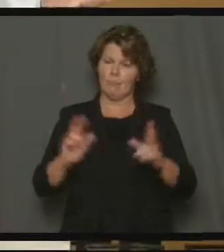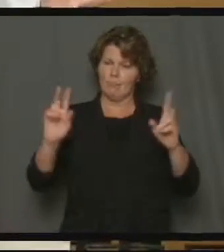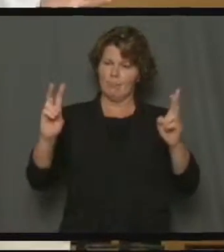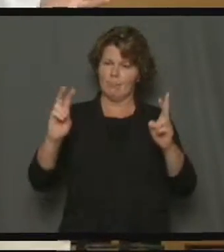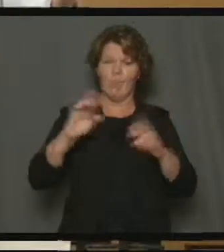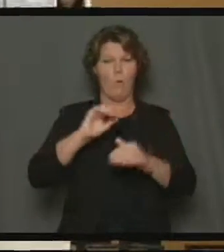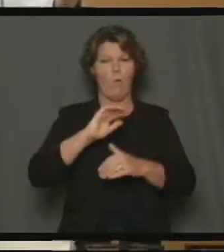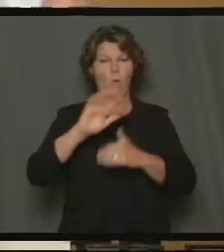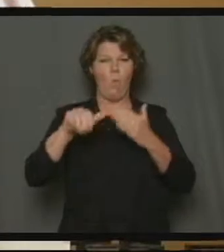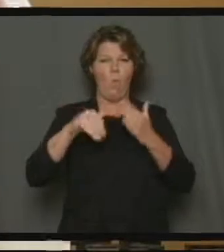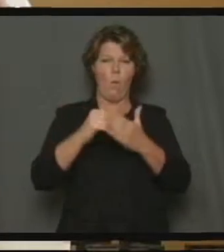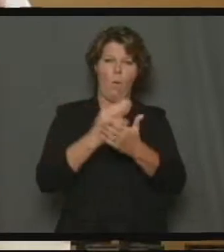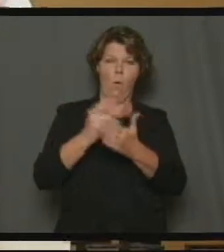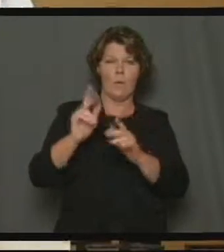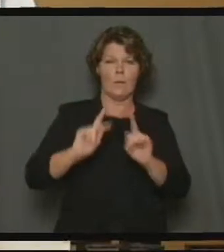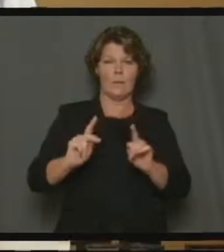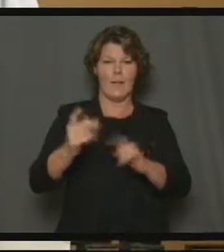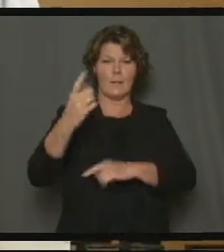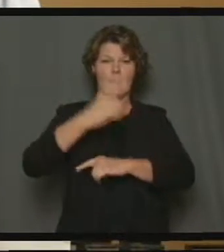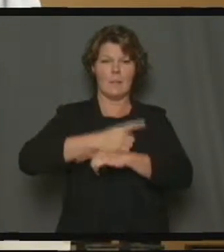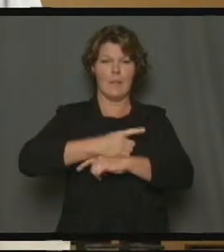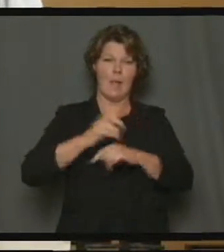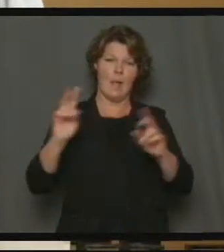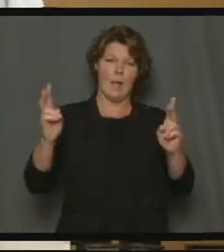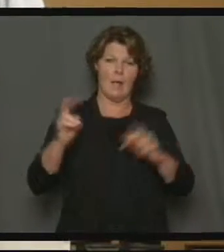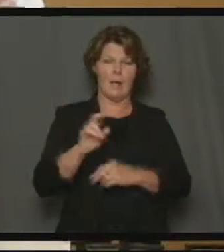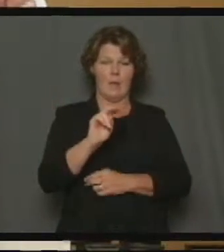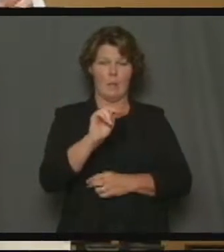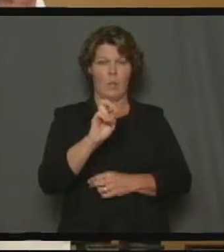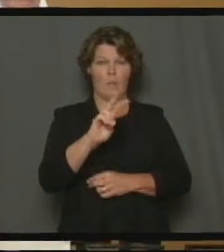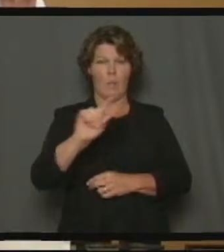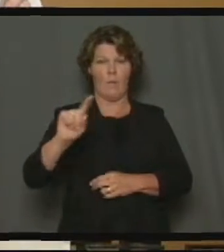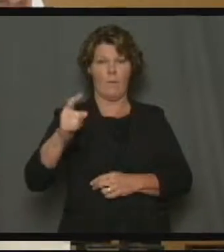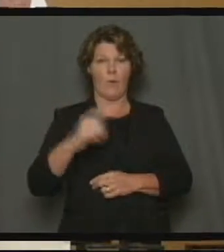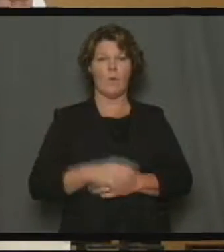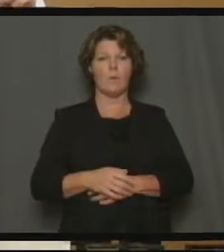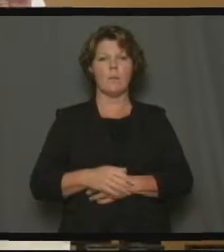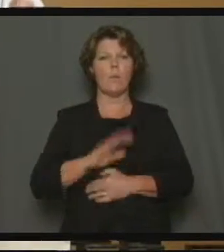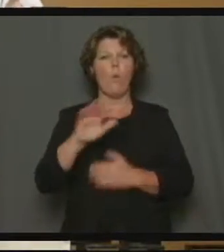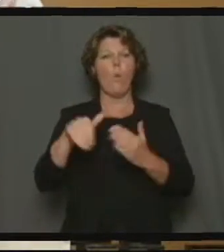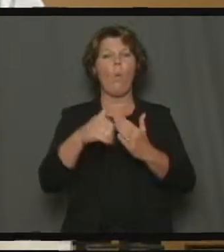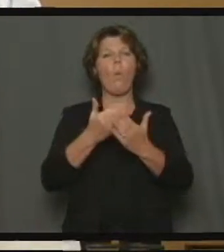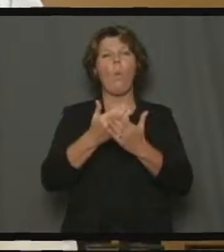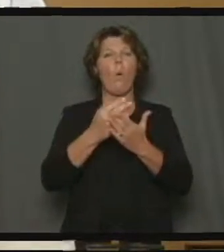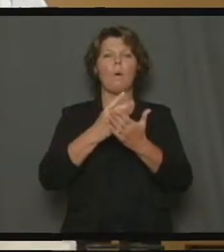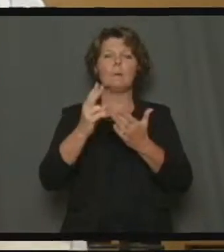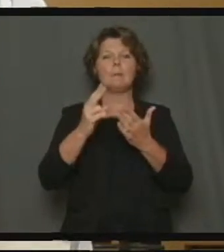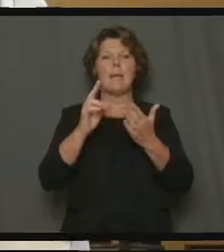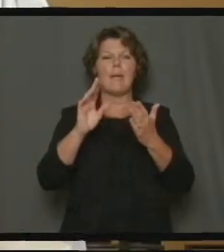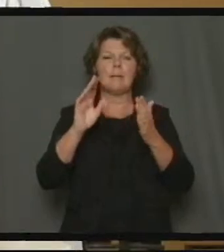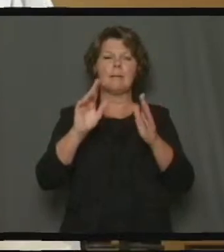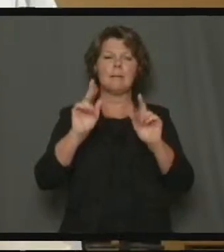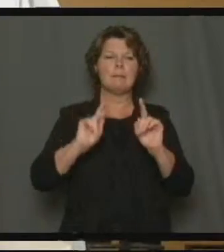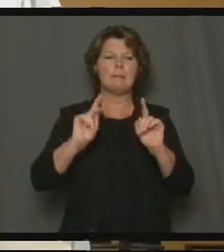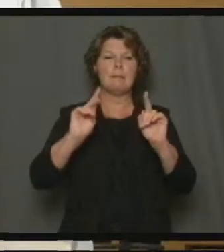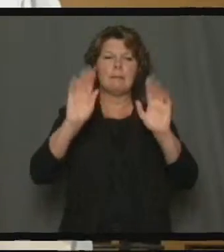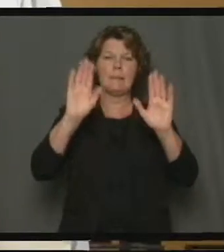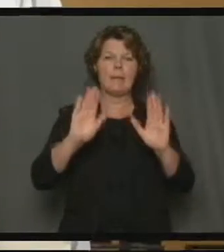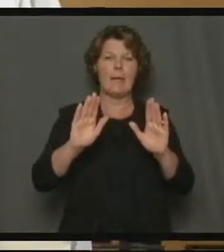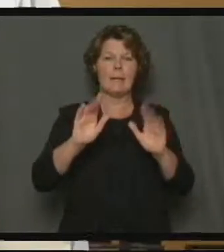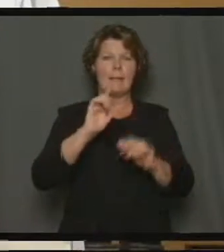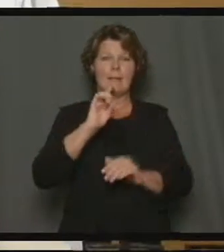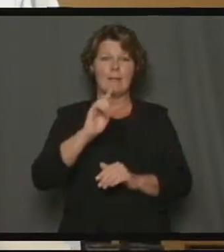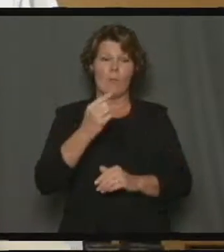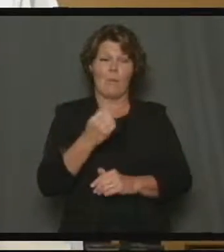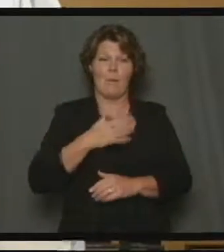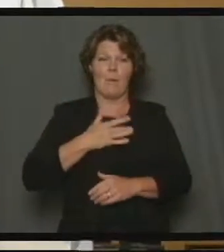Day, which is November 1st, or All Saints Sunday, is one of my favorite church celebrations.